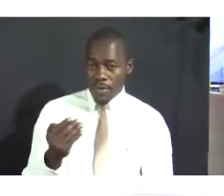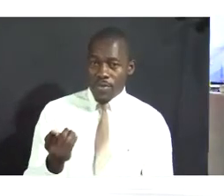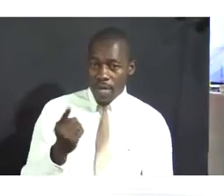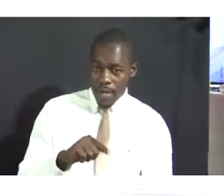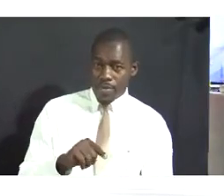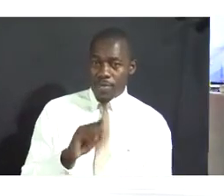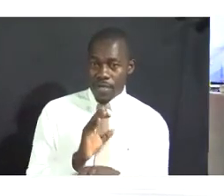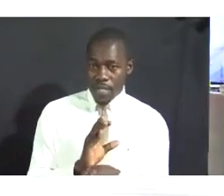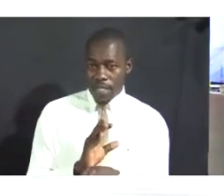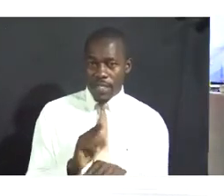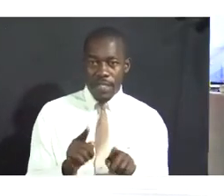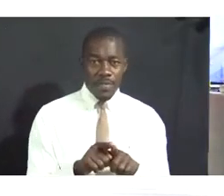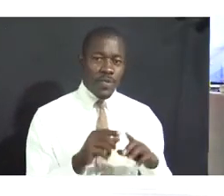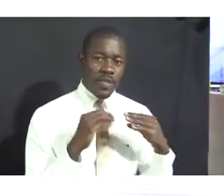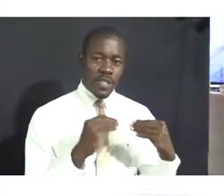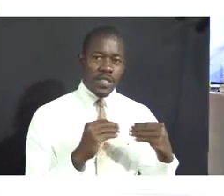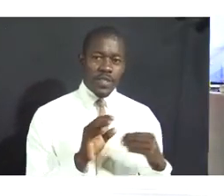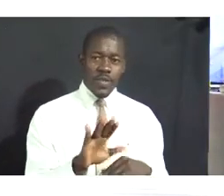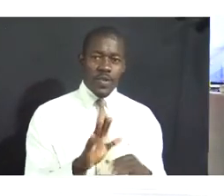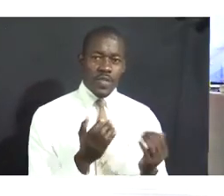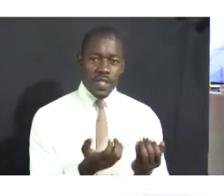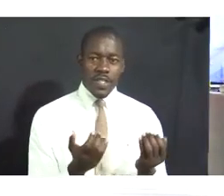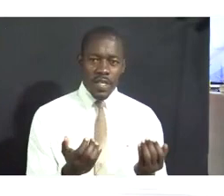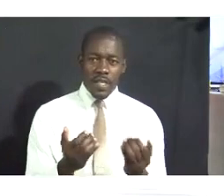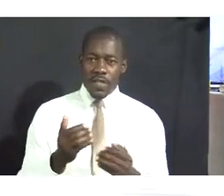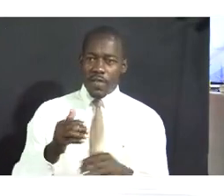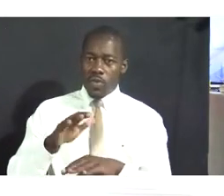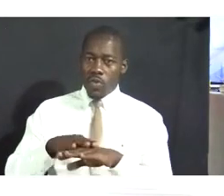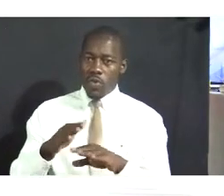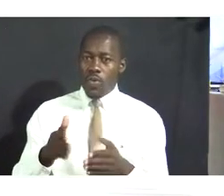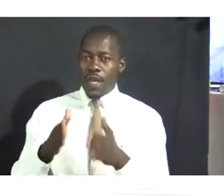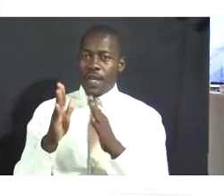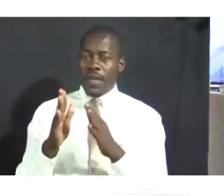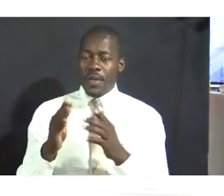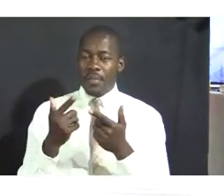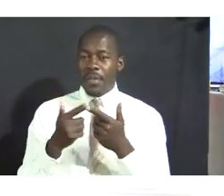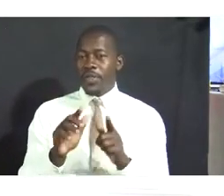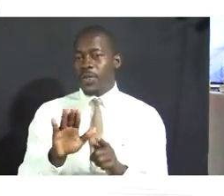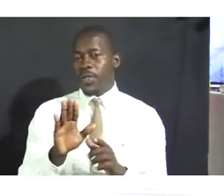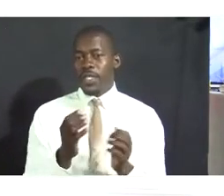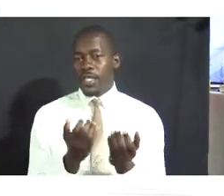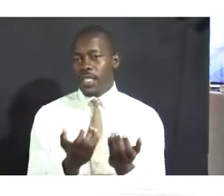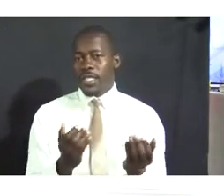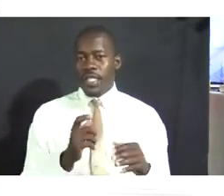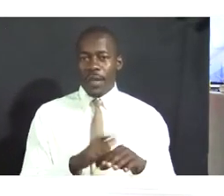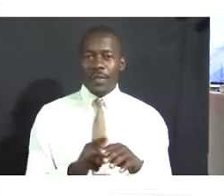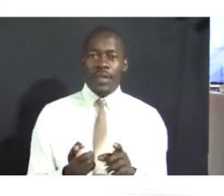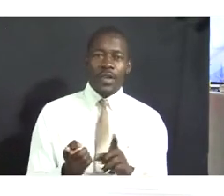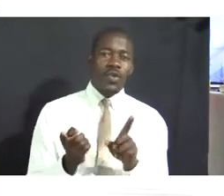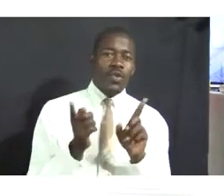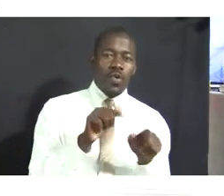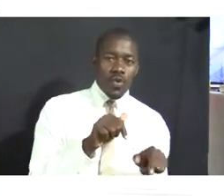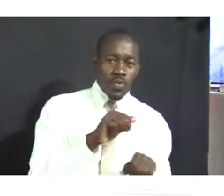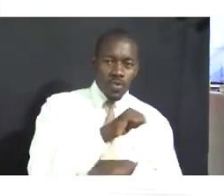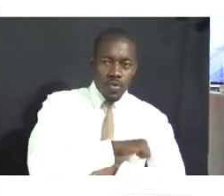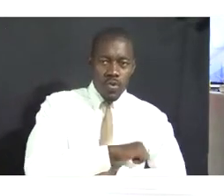is, teachers who are Christians. We teach Christian curriculum. We integrate